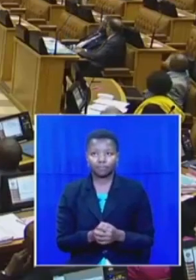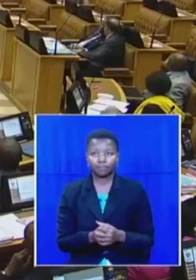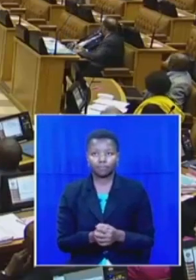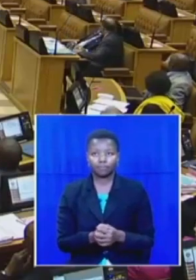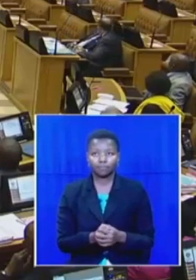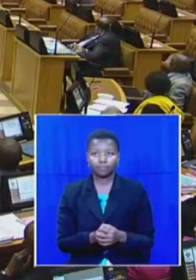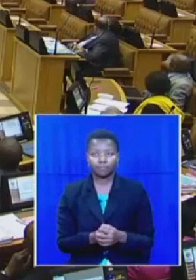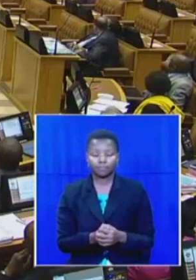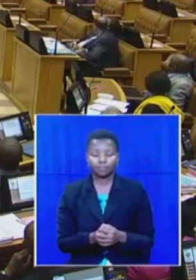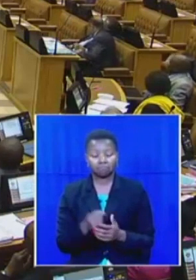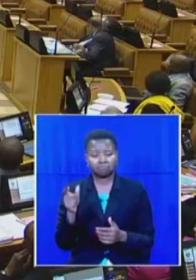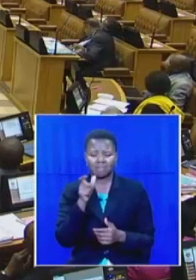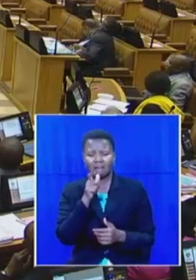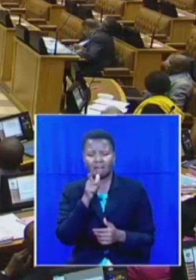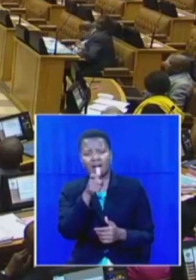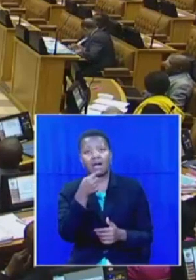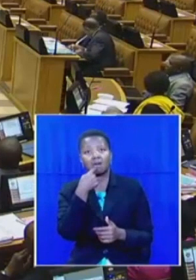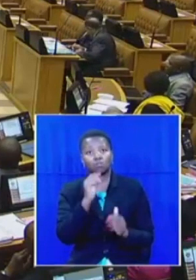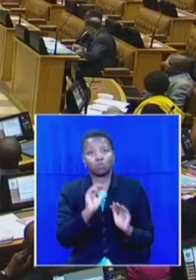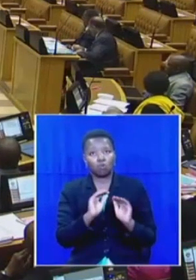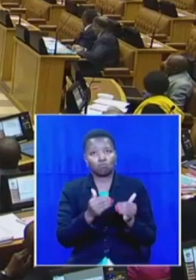You protecting the Guptas.